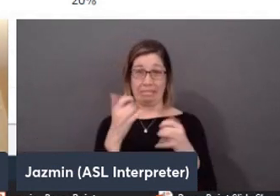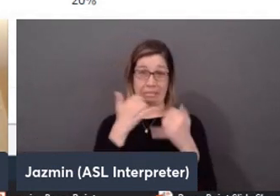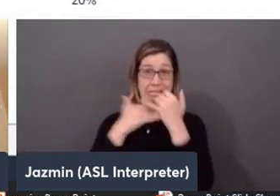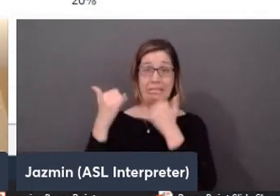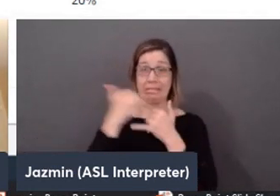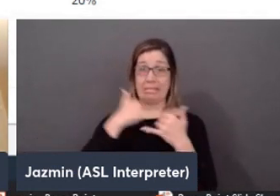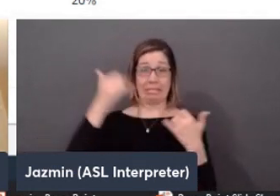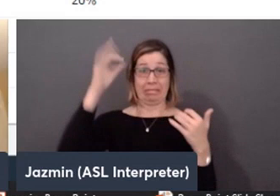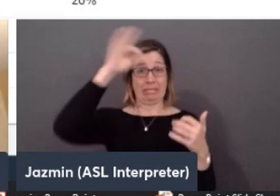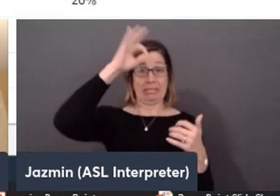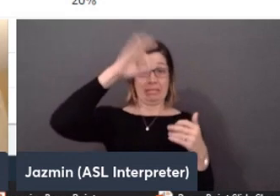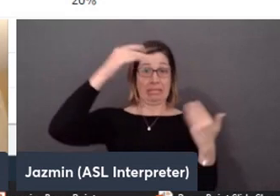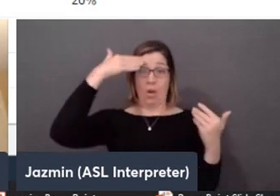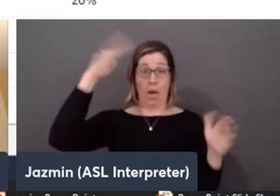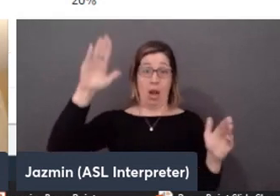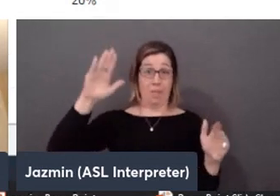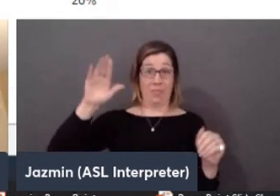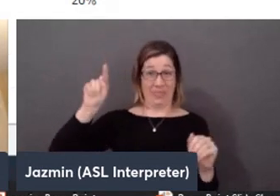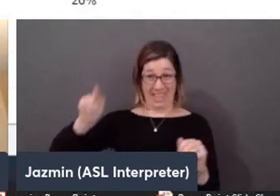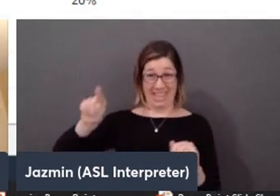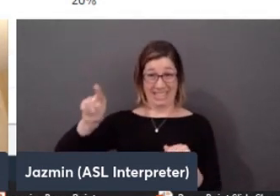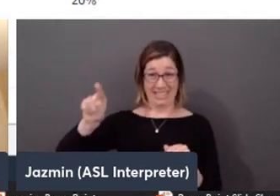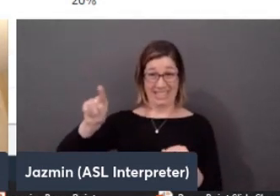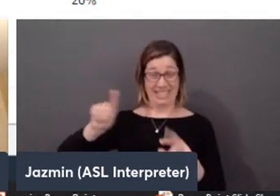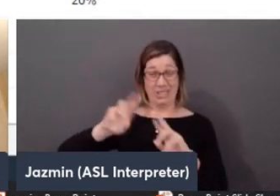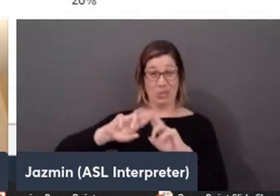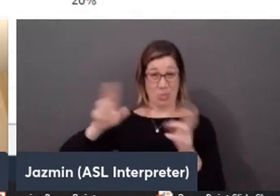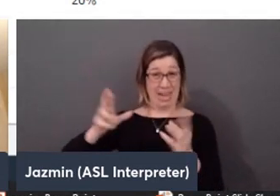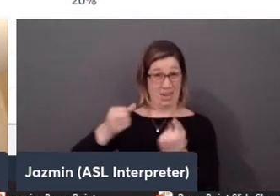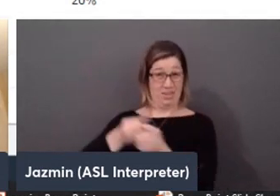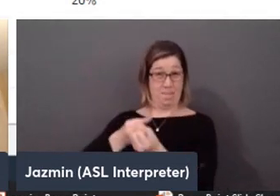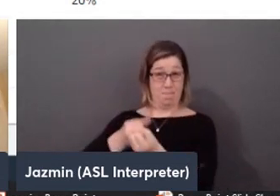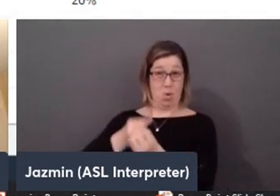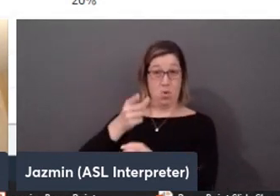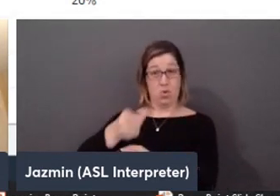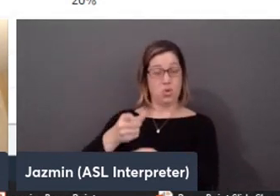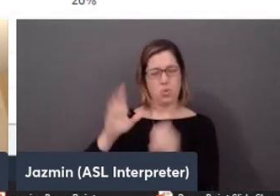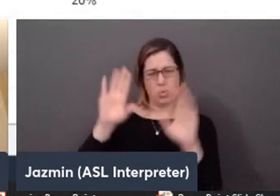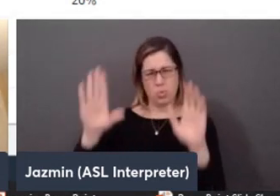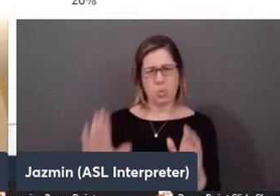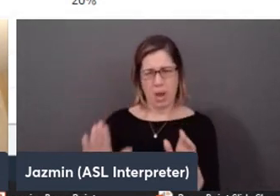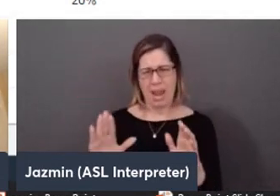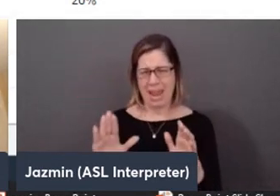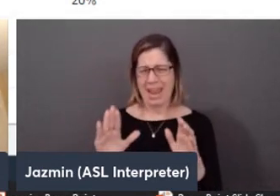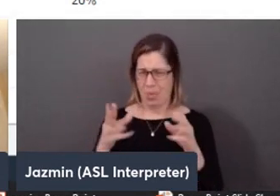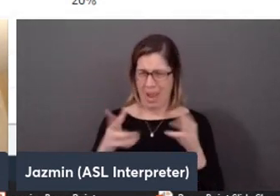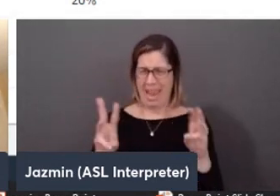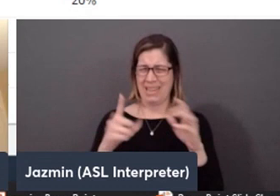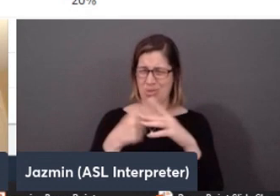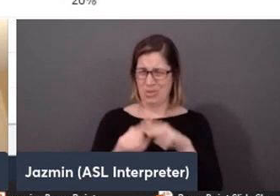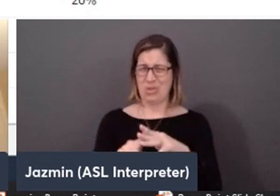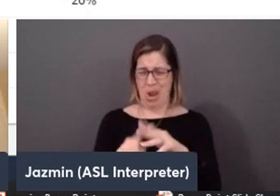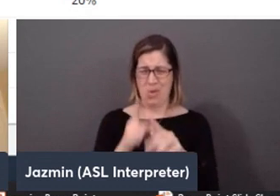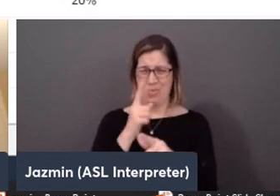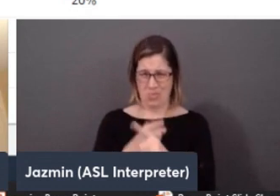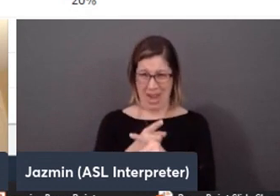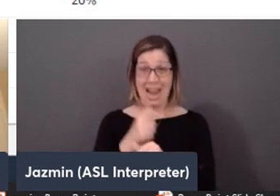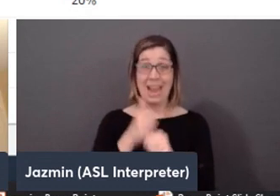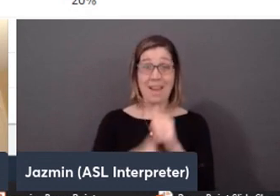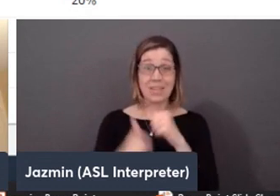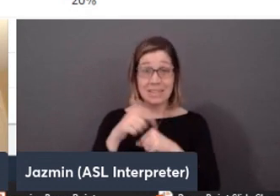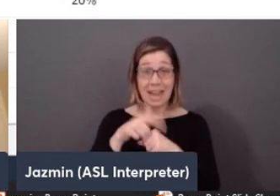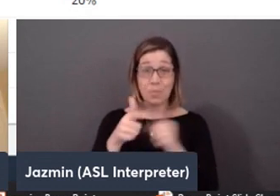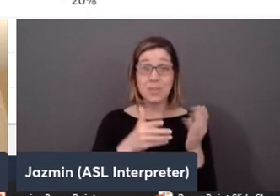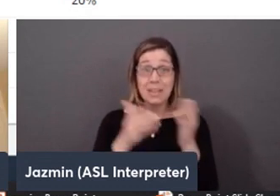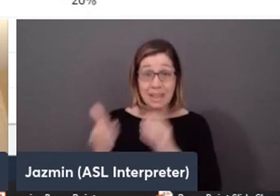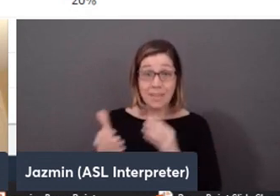Having this in your back pocket is a great way to make sure that you get started right. That every time you deliver a message successfully